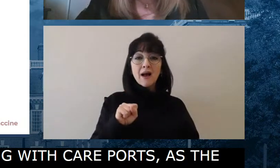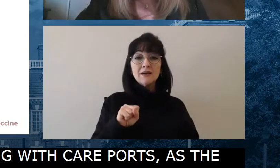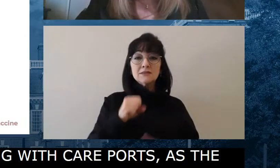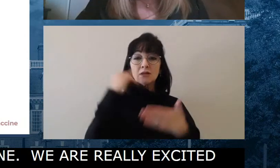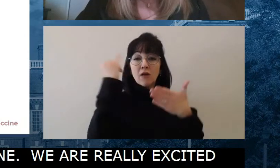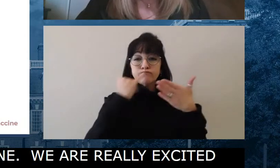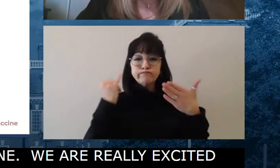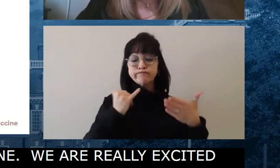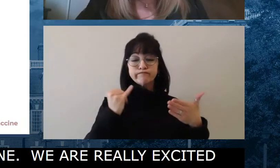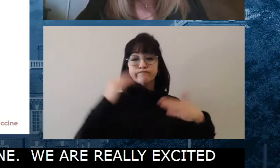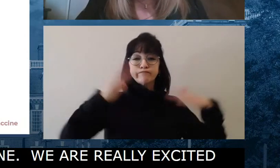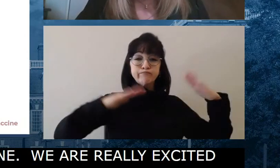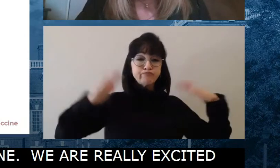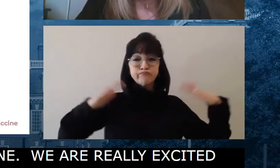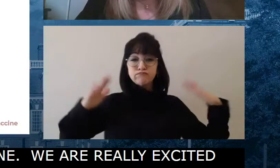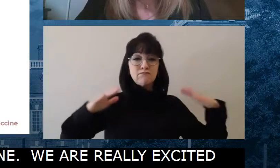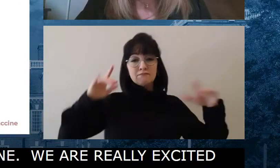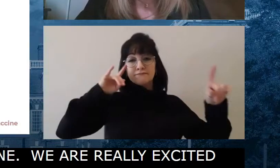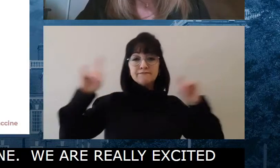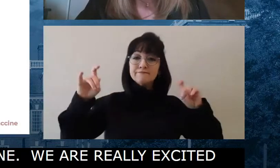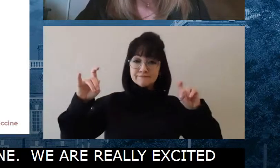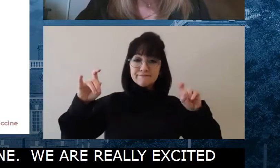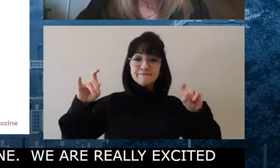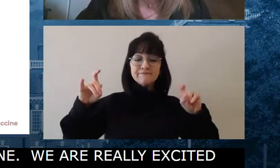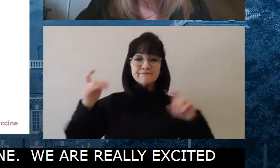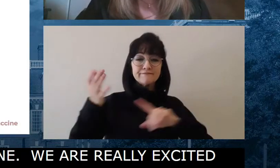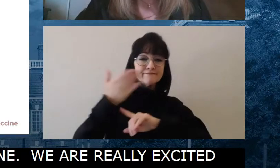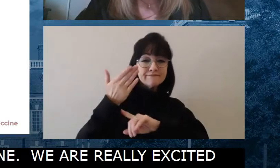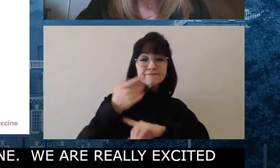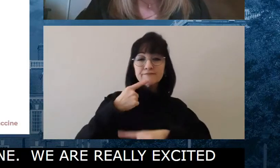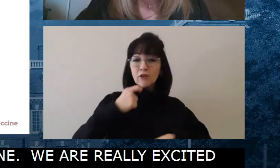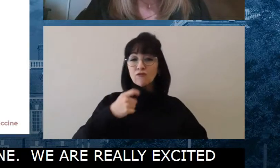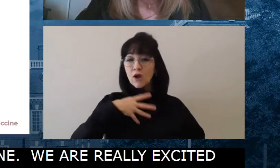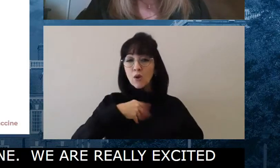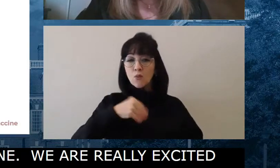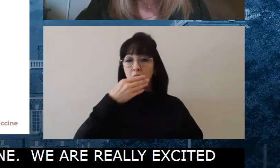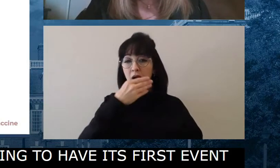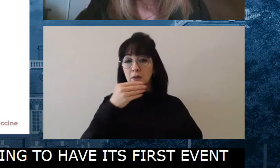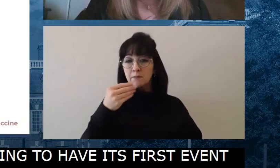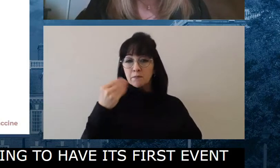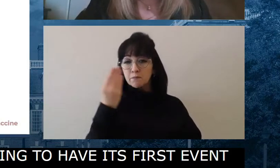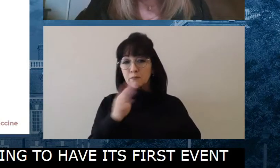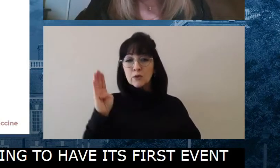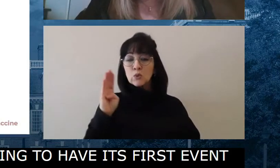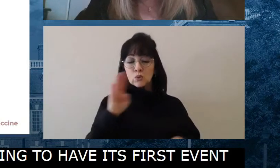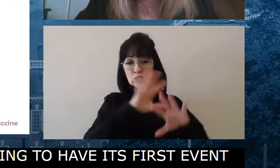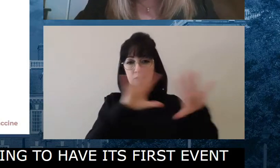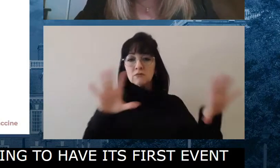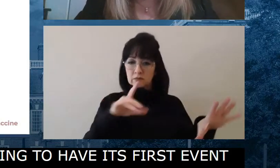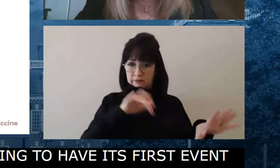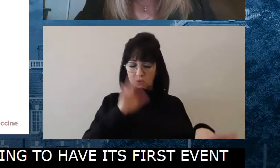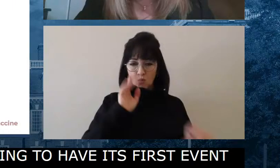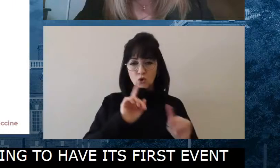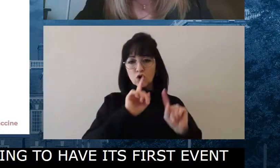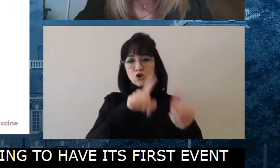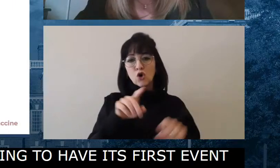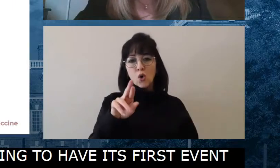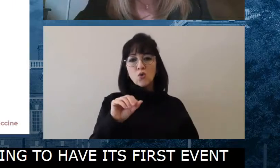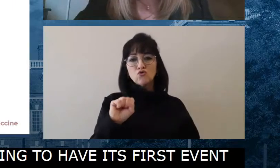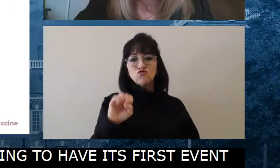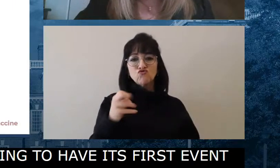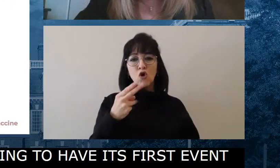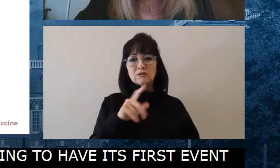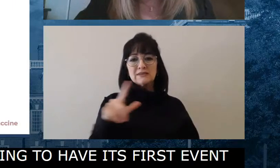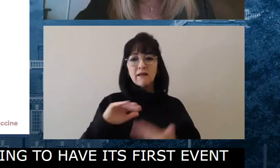first event tomorrow at Rose Hill Community Center. And thank you, Representative Franklin Cook, for your help and